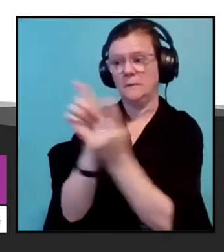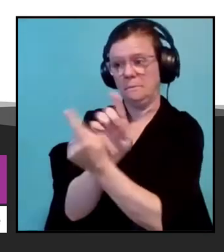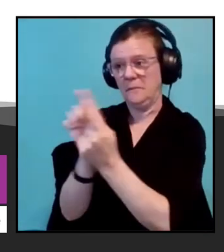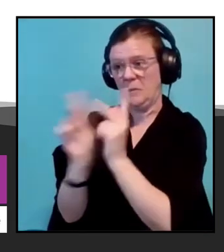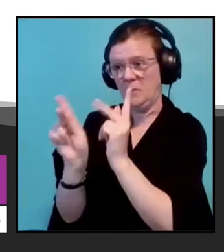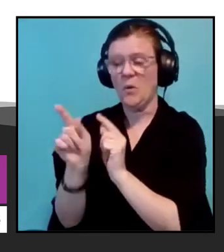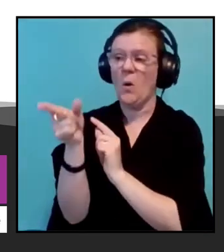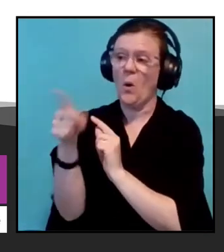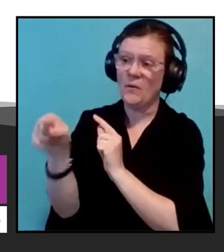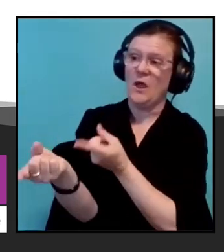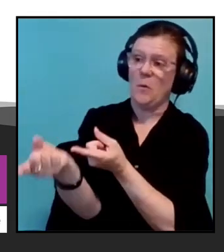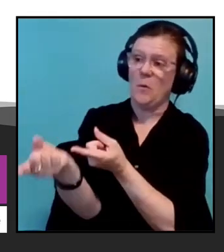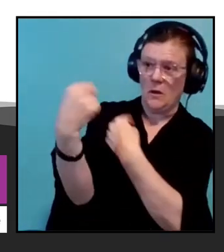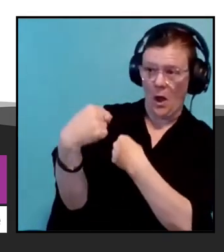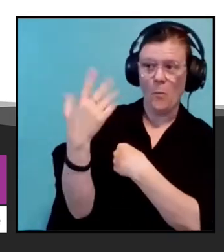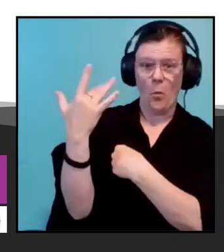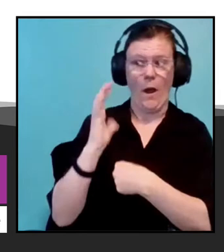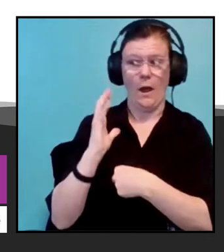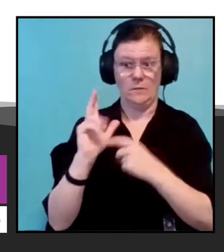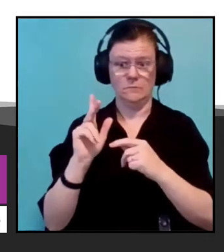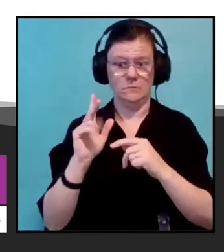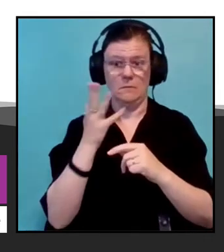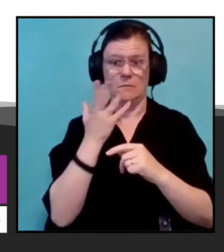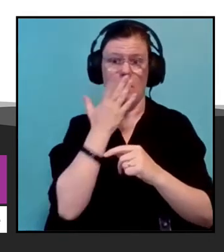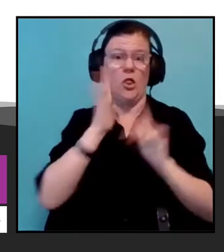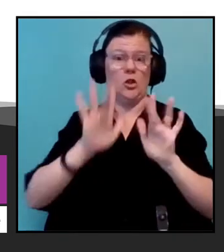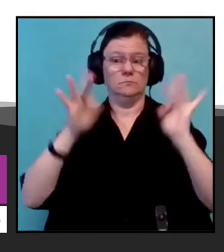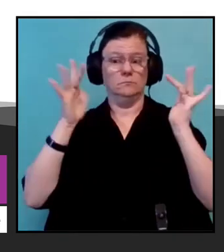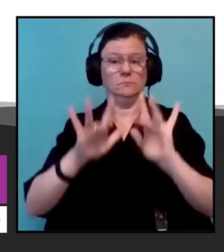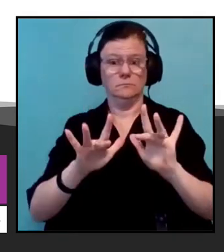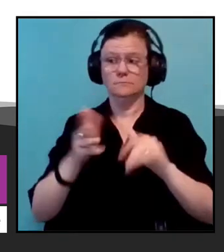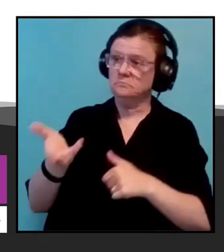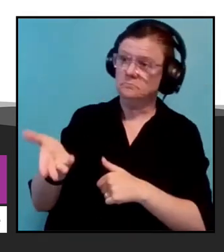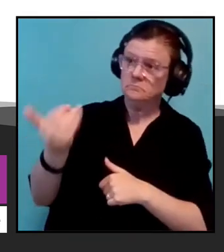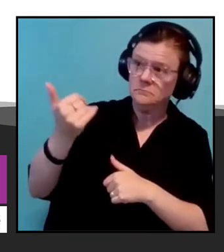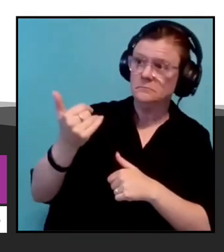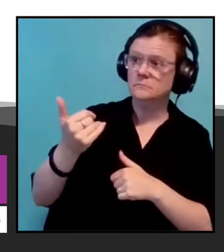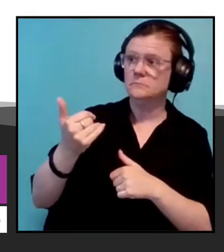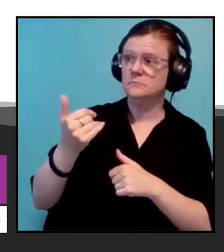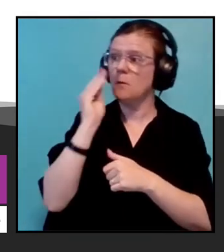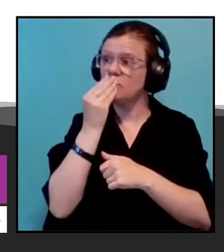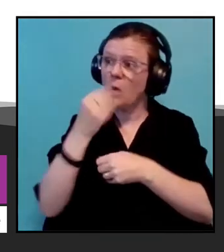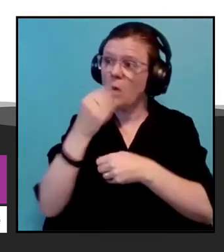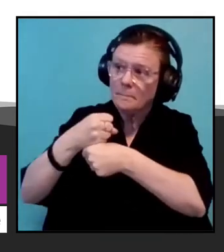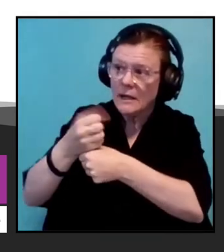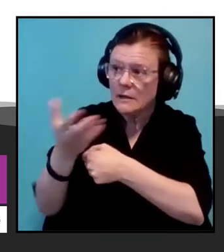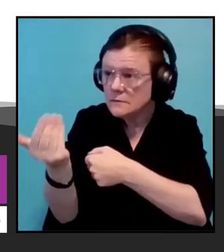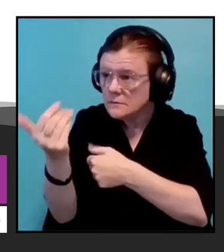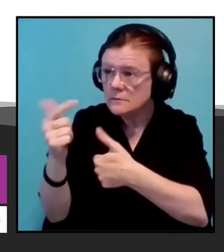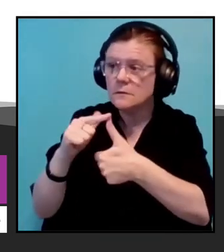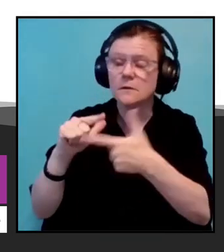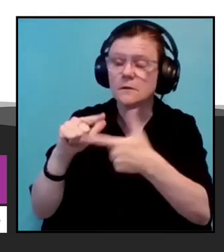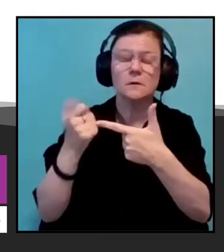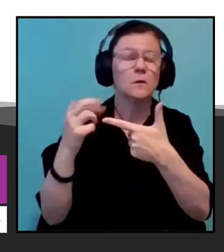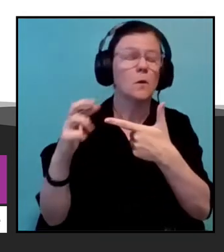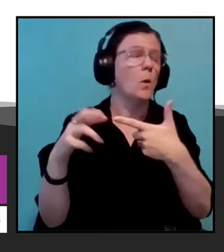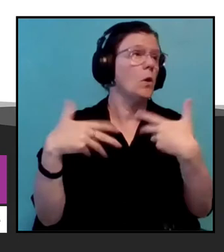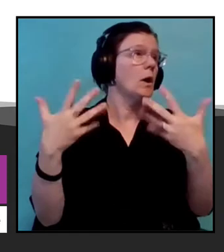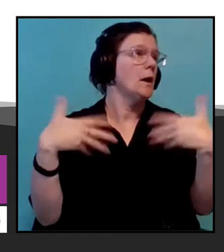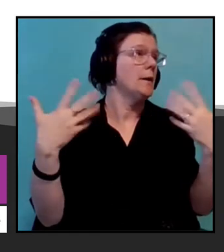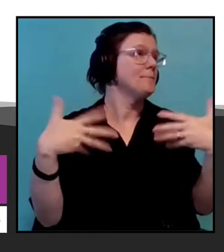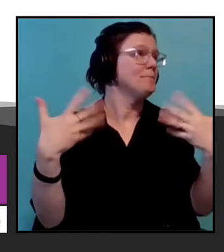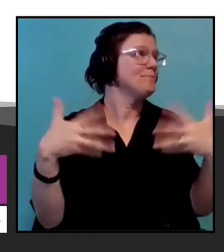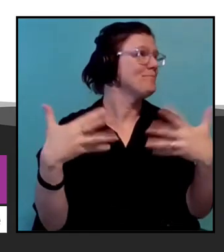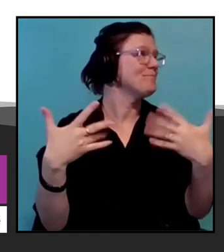stop by because our altar was pretty eye-catching. Then we would invite them to either do tissue paper flowers or as well as to